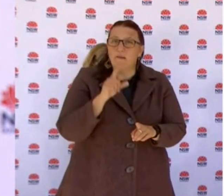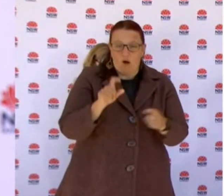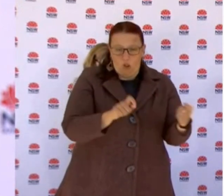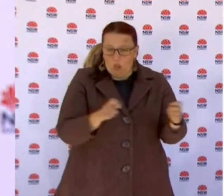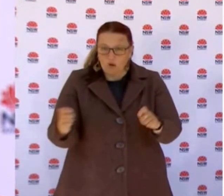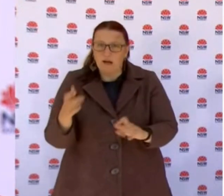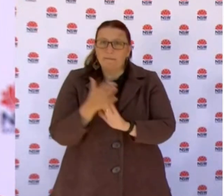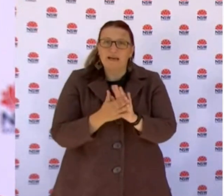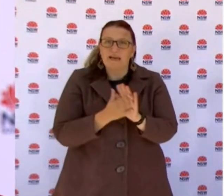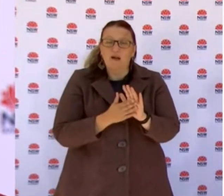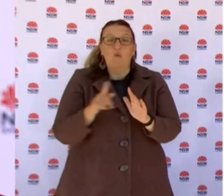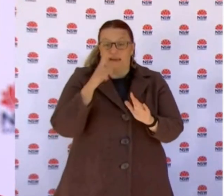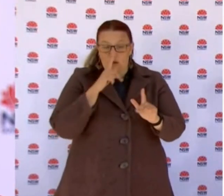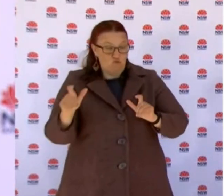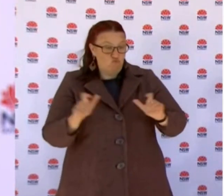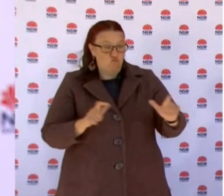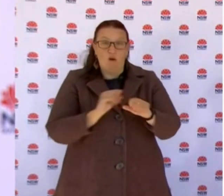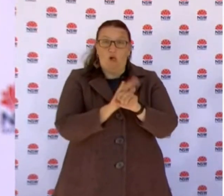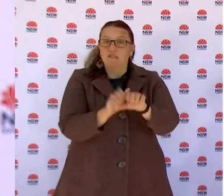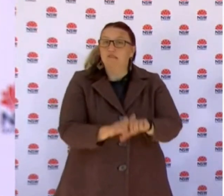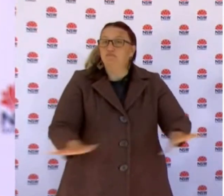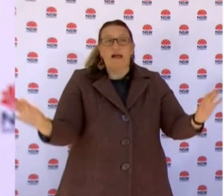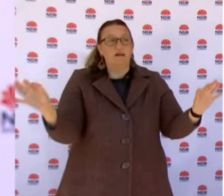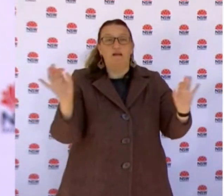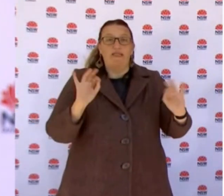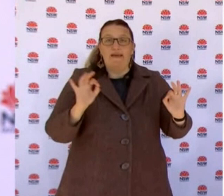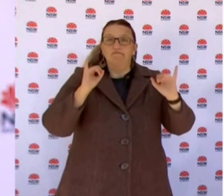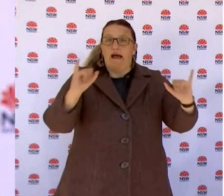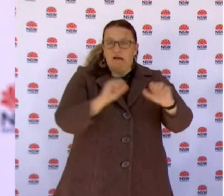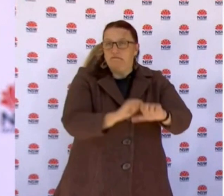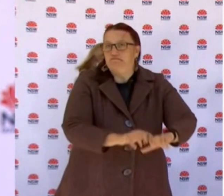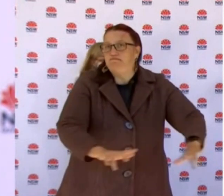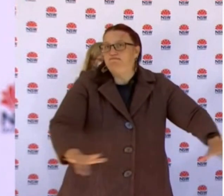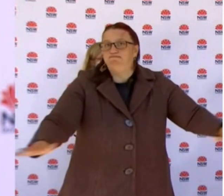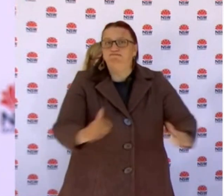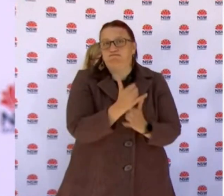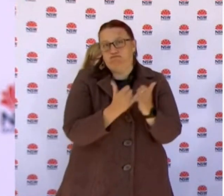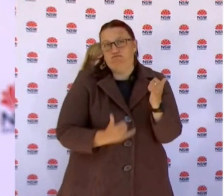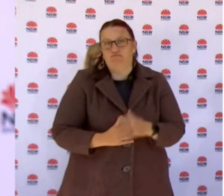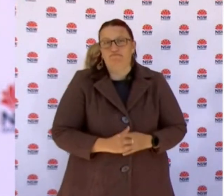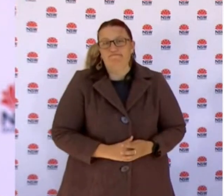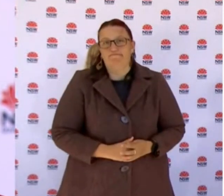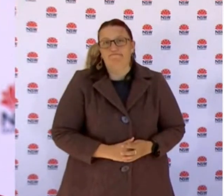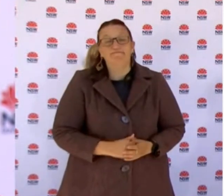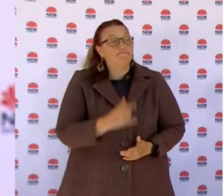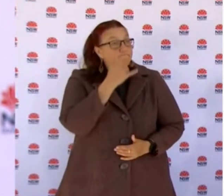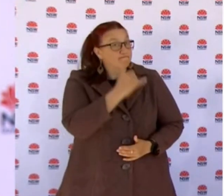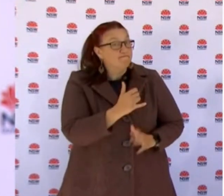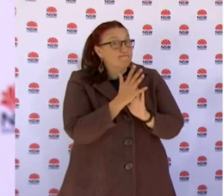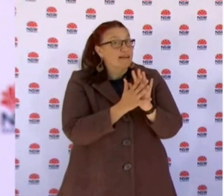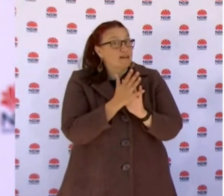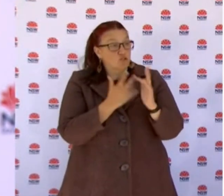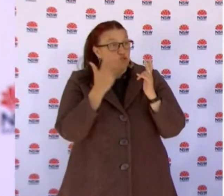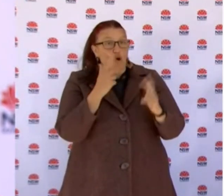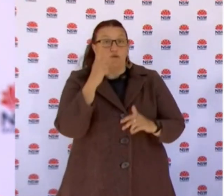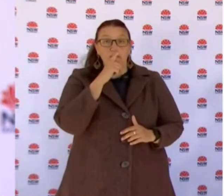maintain control over the virus. But what it has foreshadowed is that, unfortunately, when a small number of people do the wrong thing, it does